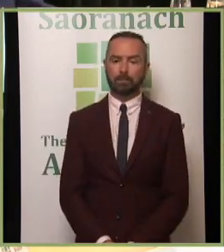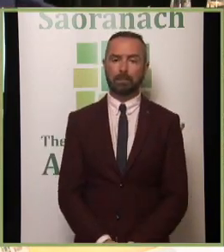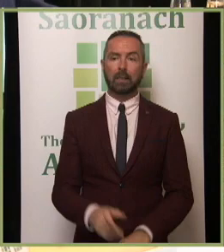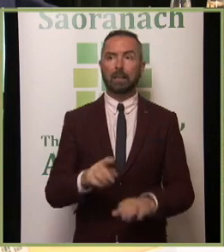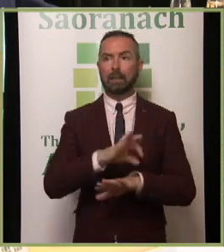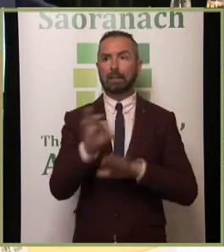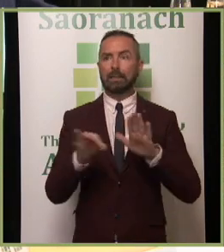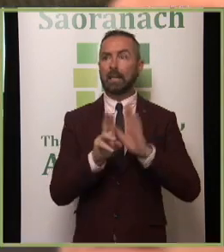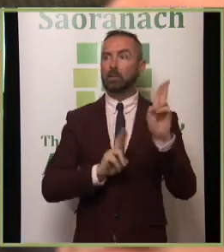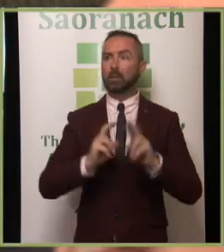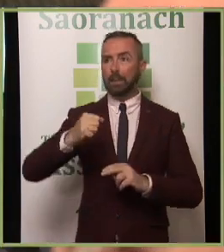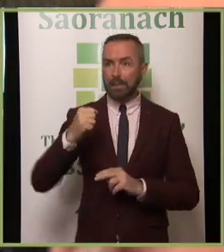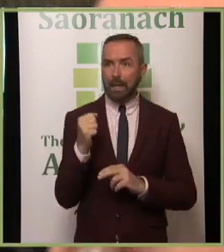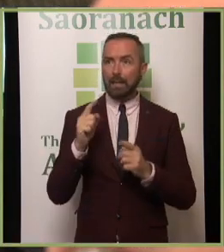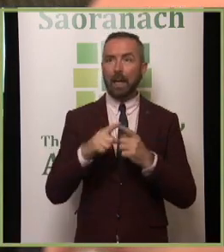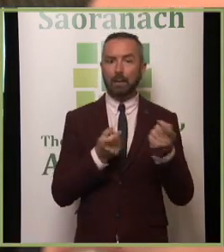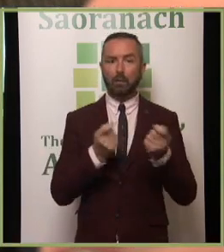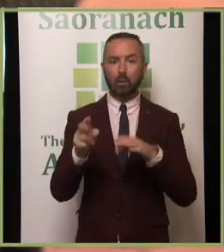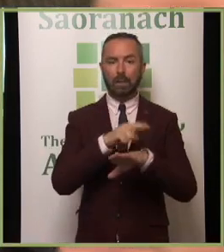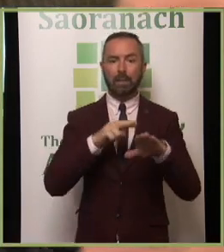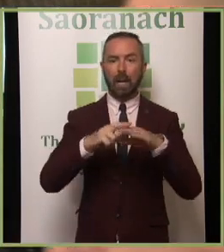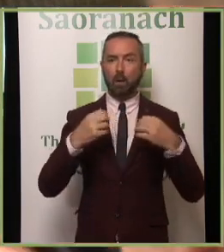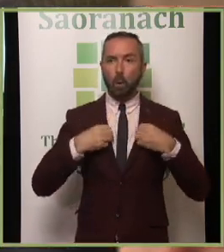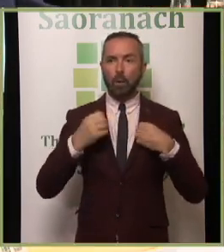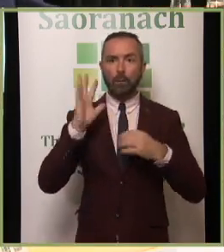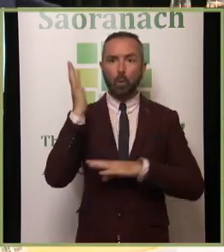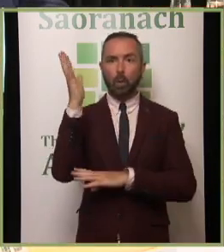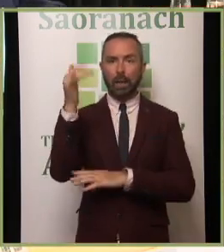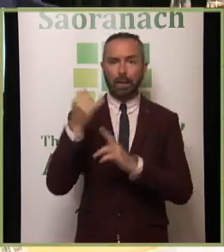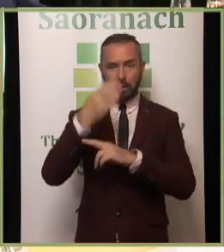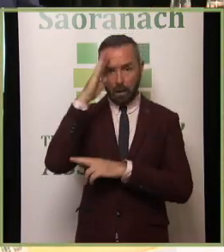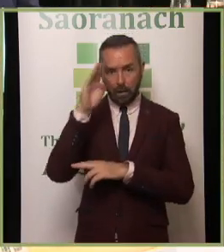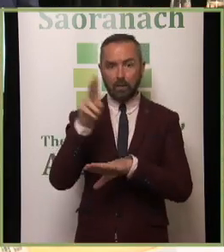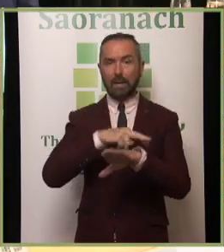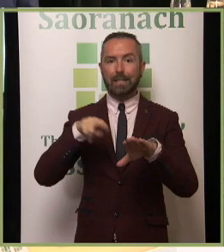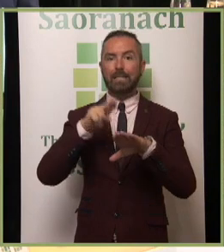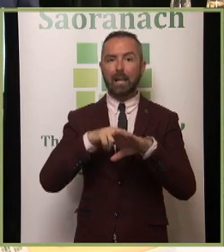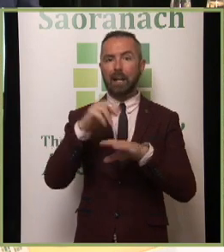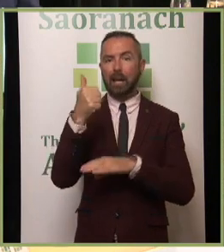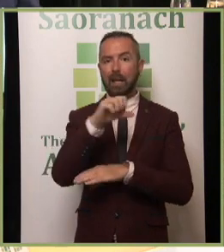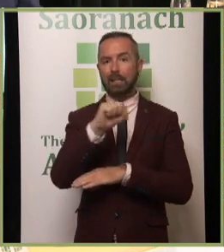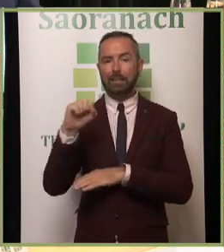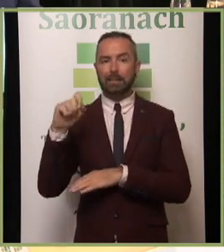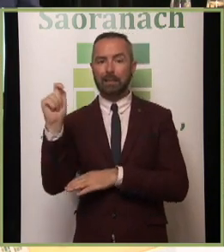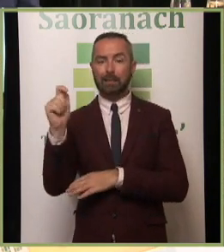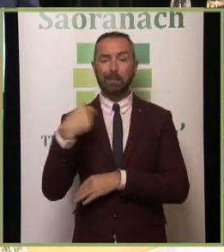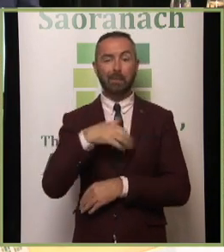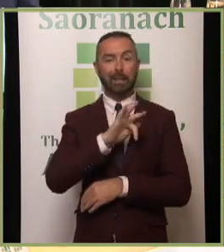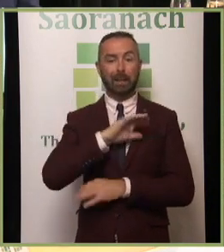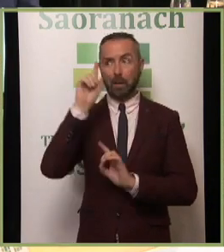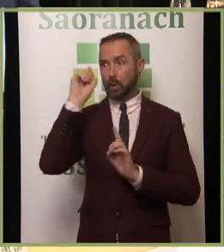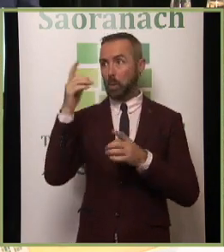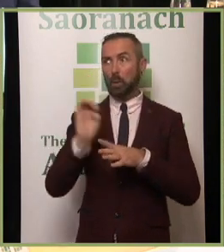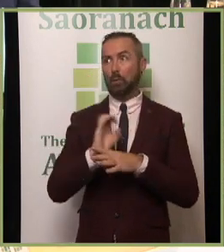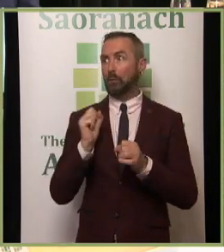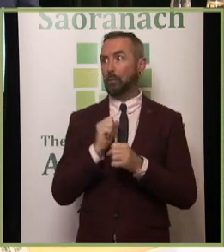should maintain and control national ownership of woodlands in Ireland as a national asset. Now, I do not know enough to comment